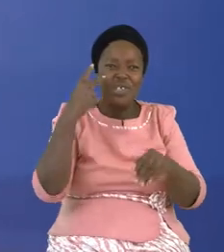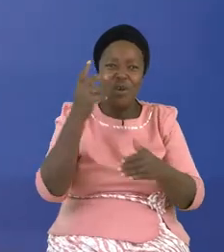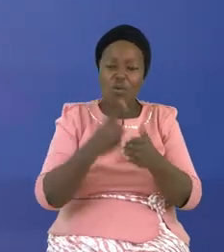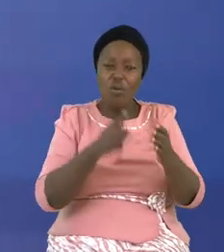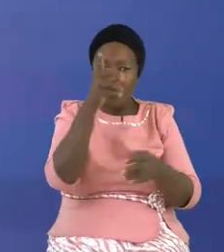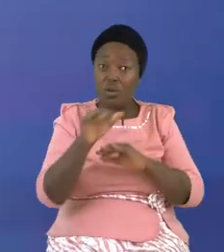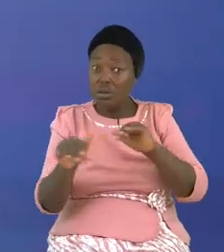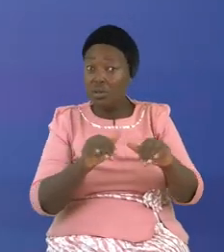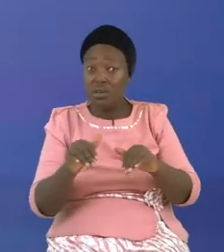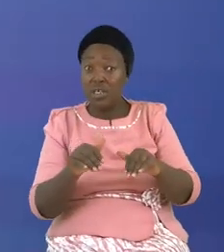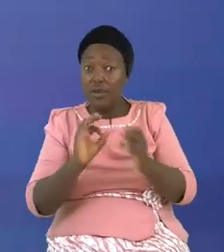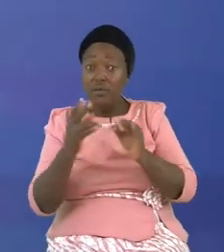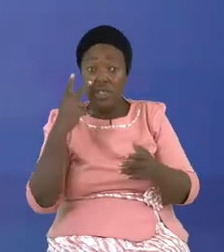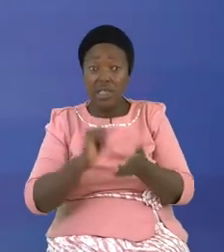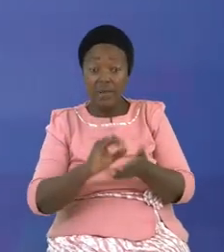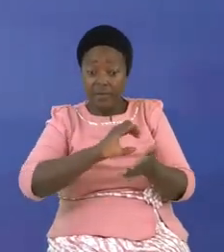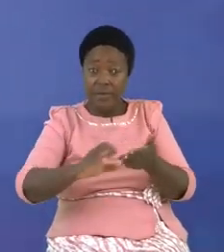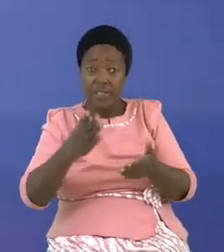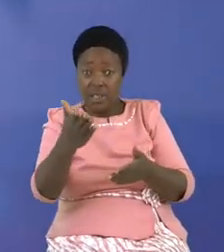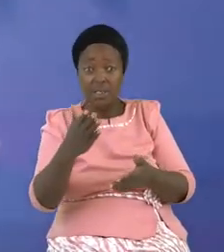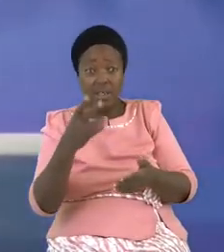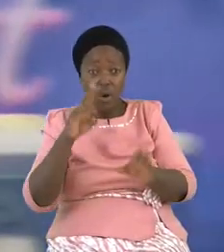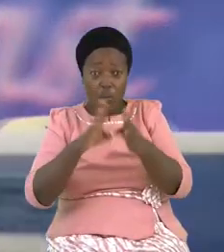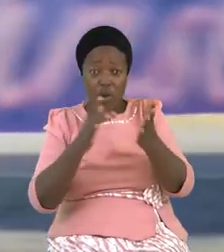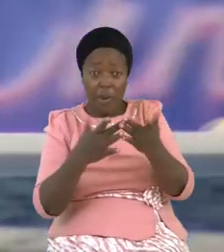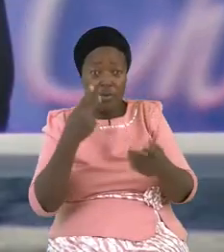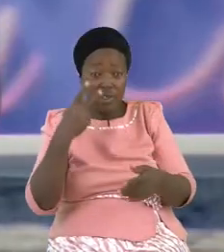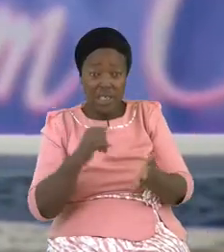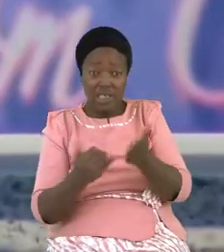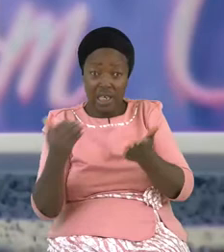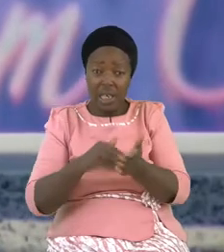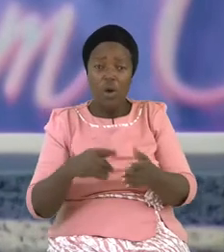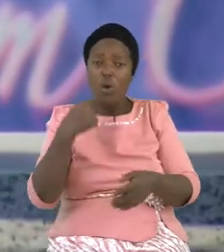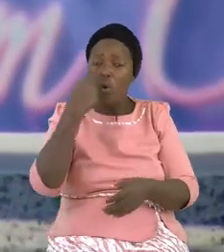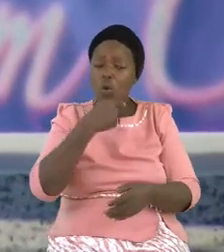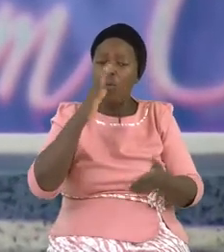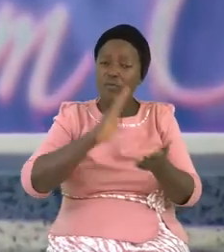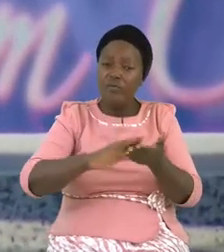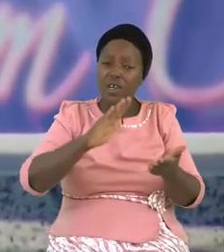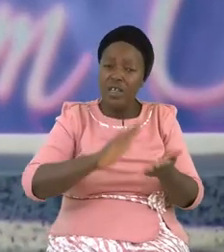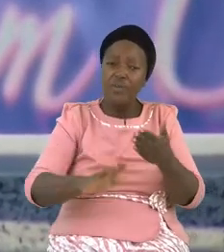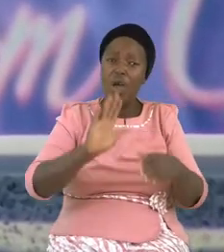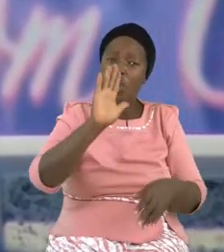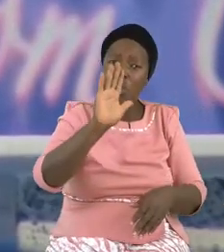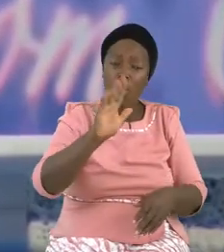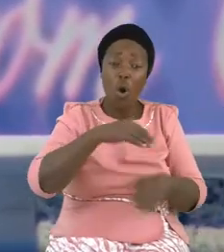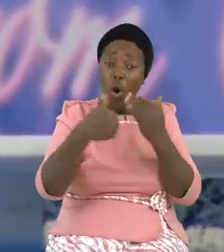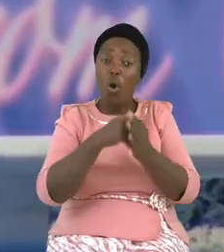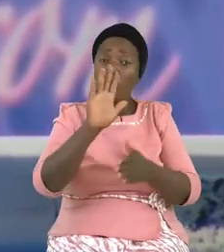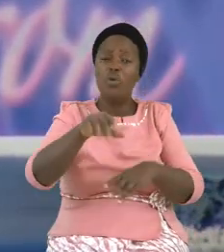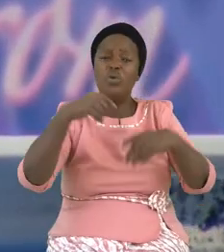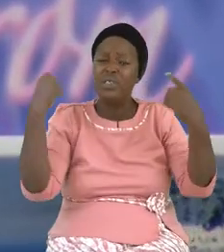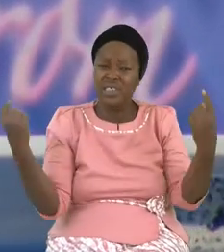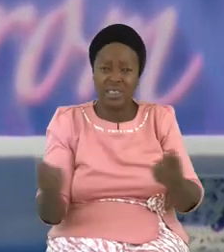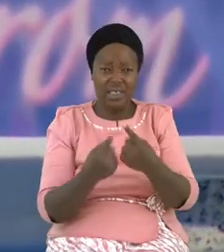at that verse, if you have your Bible there, it says, who forgiveth thine, all thine iniquities.